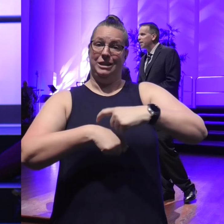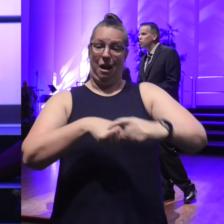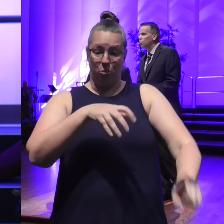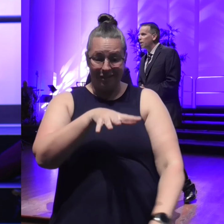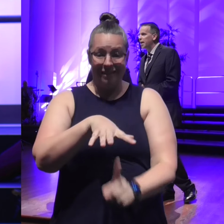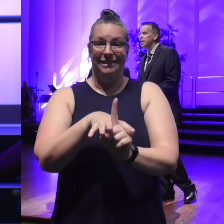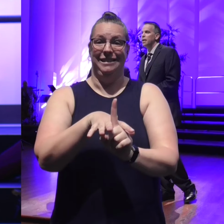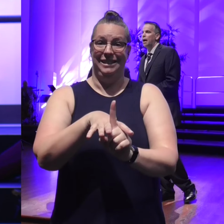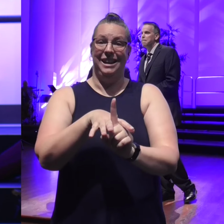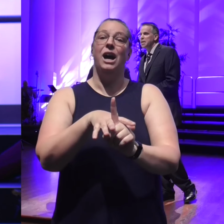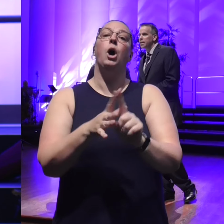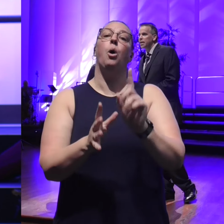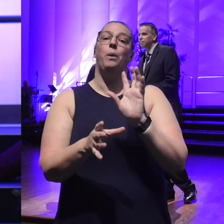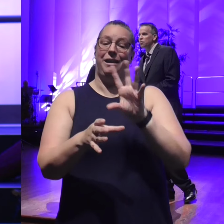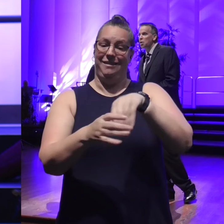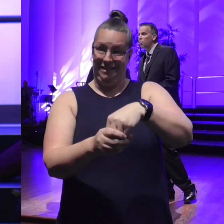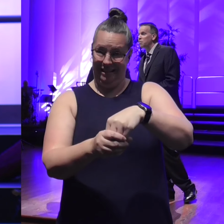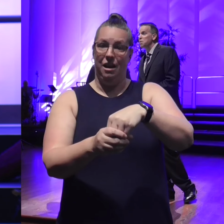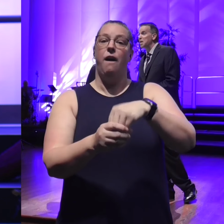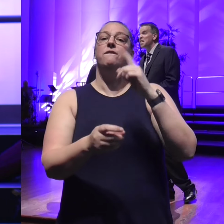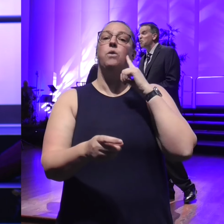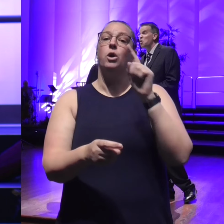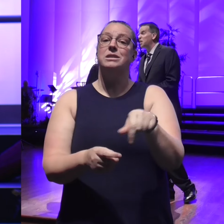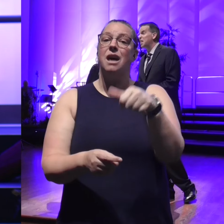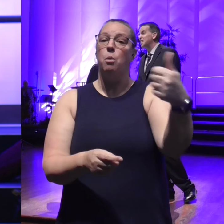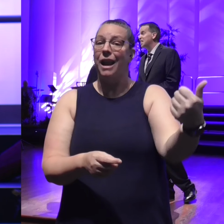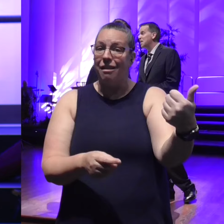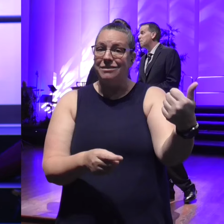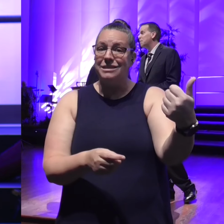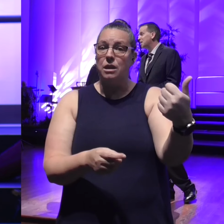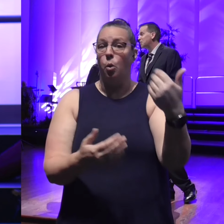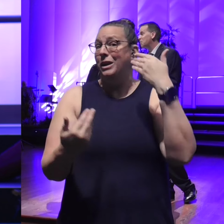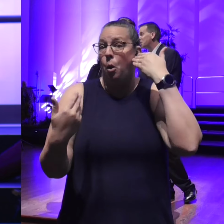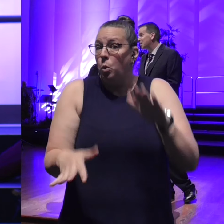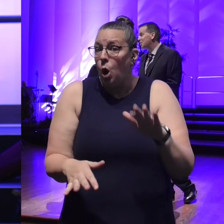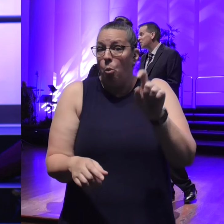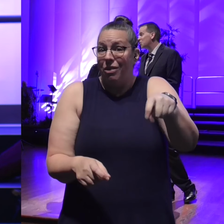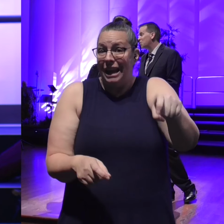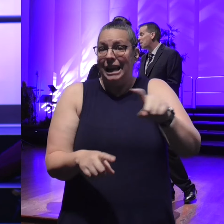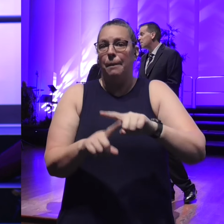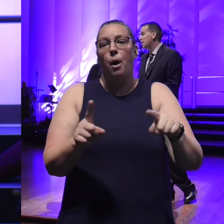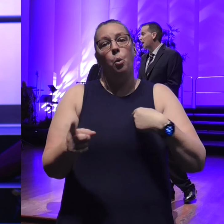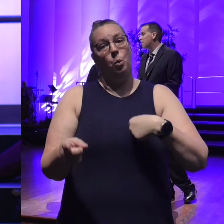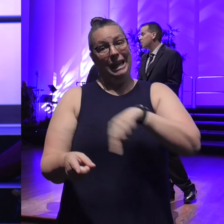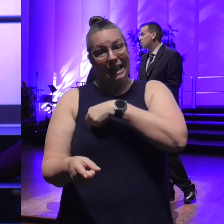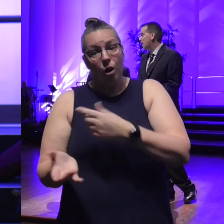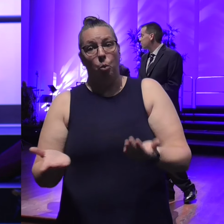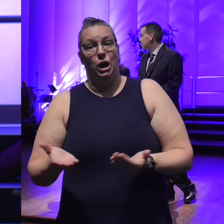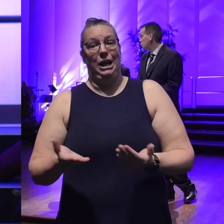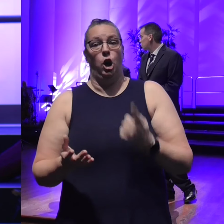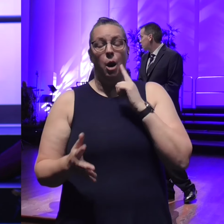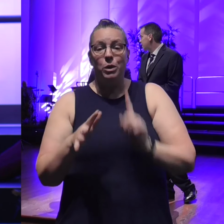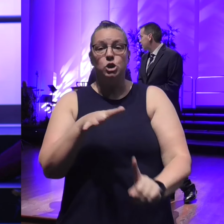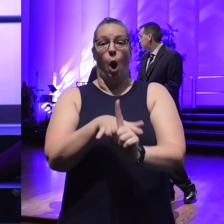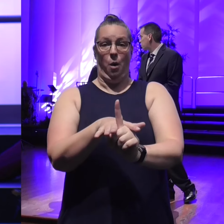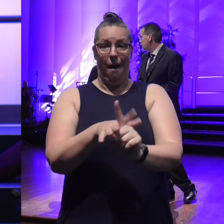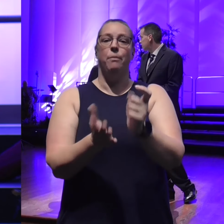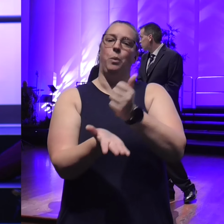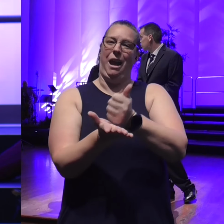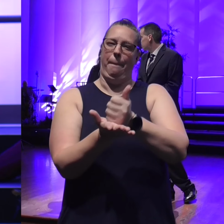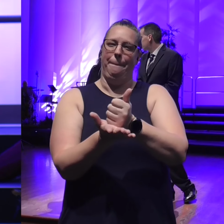little magical way, being it for someone. We may never know that they needed it, but because we were here and showed up, we help them too. And